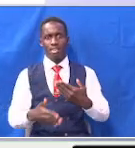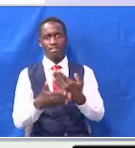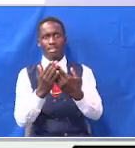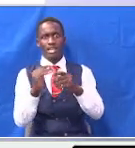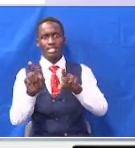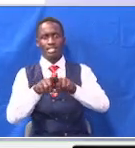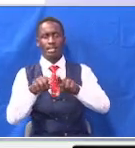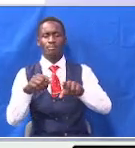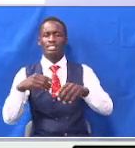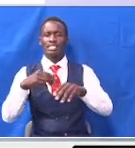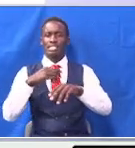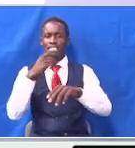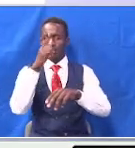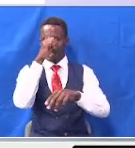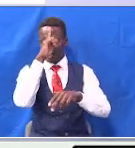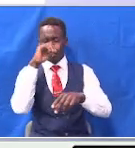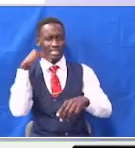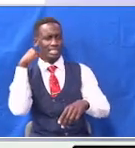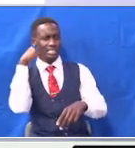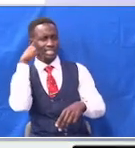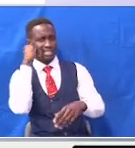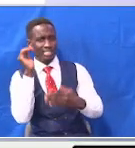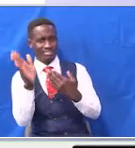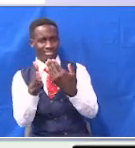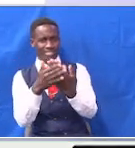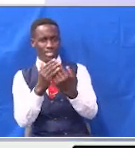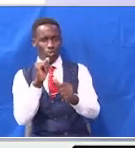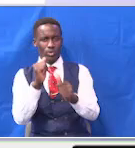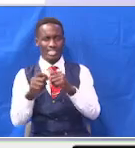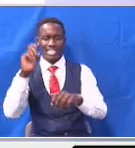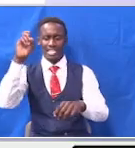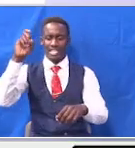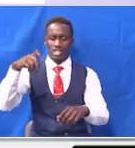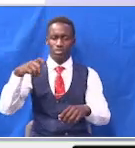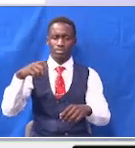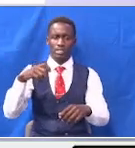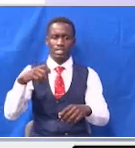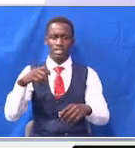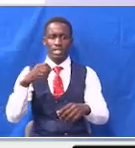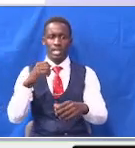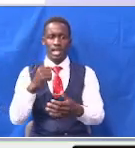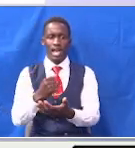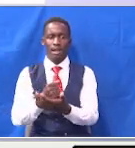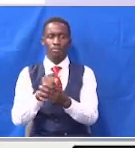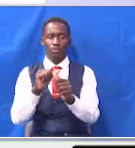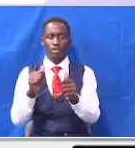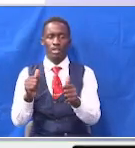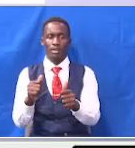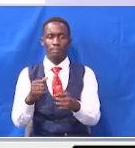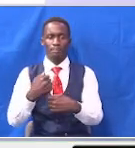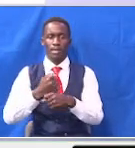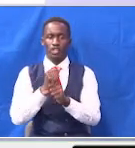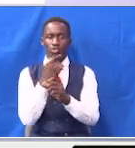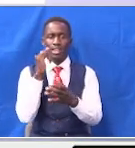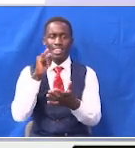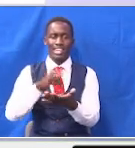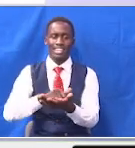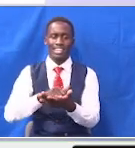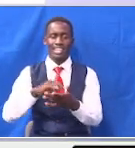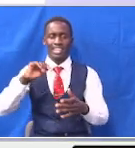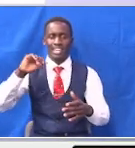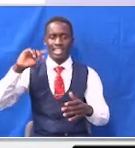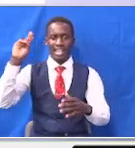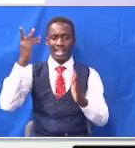and chronic care. These need to be carefully addressed and enunciated so Kenyans understand what services they're going to